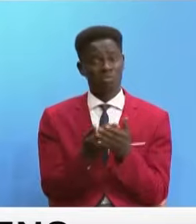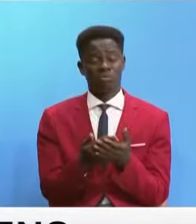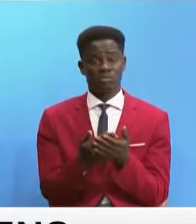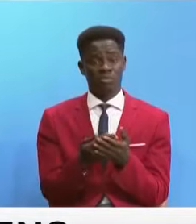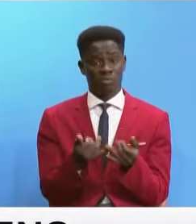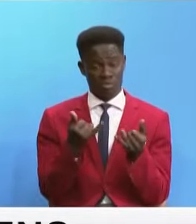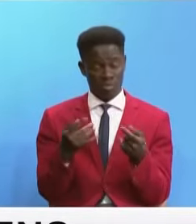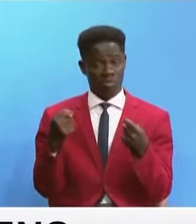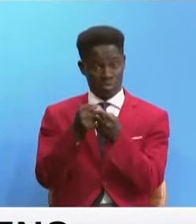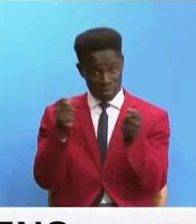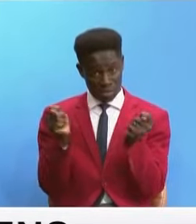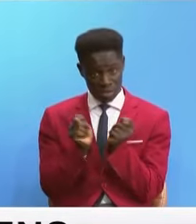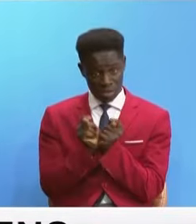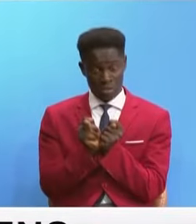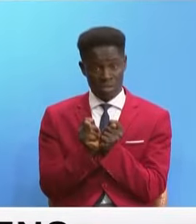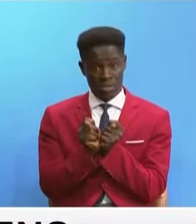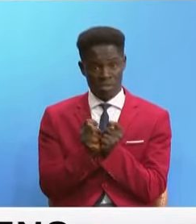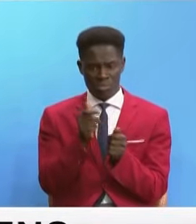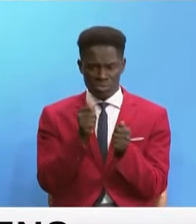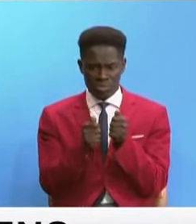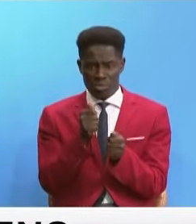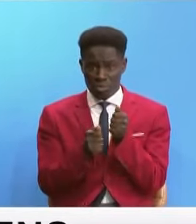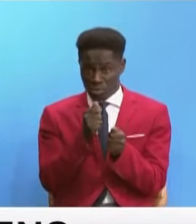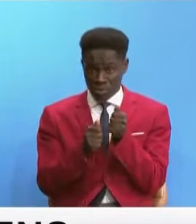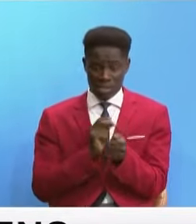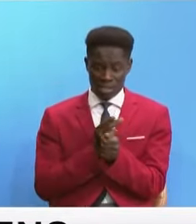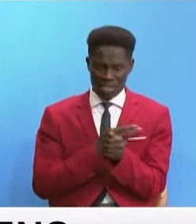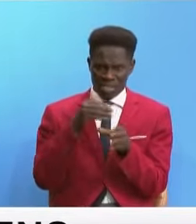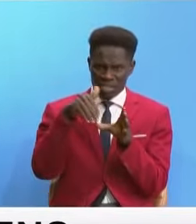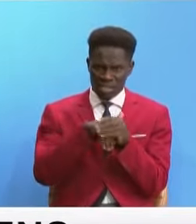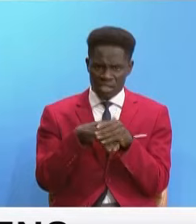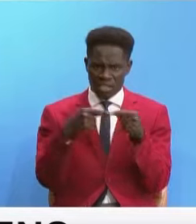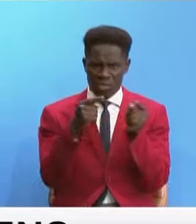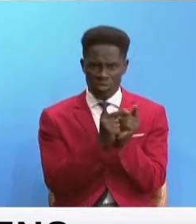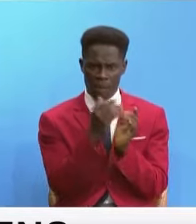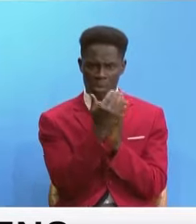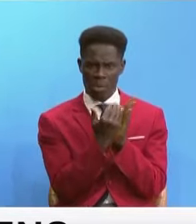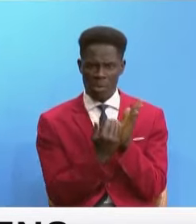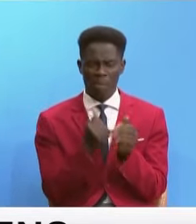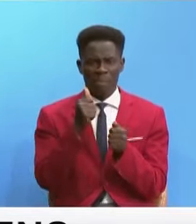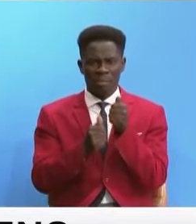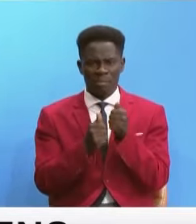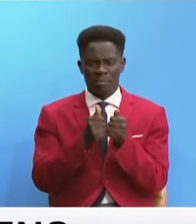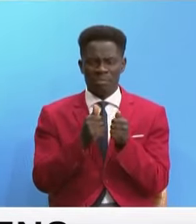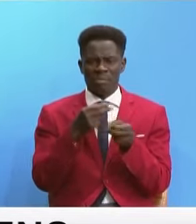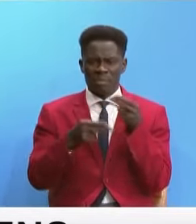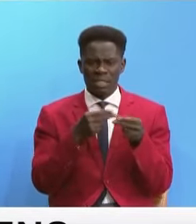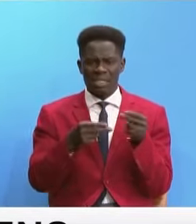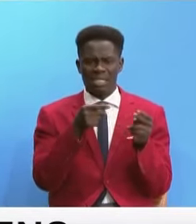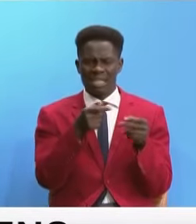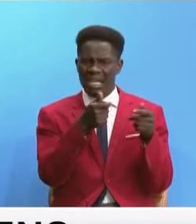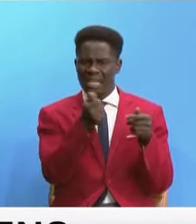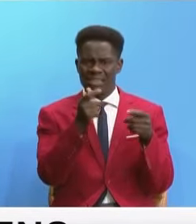the teams we were grouped with are those teams which are very experienced and have been there for a long